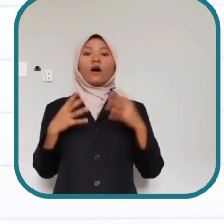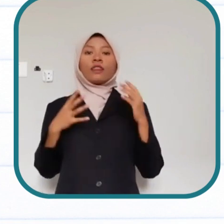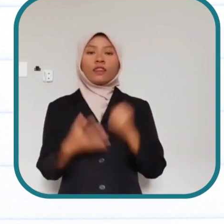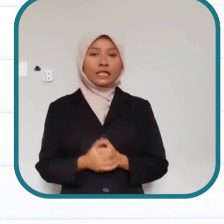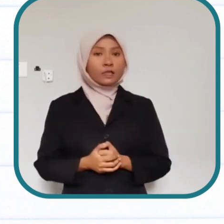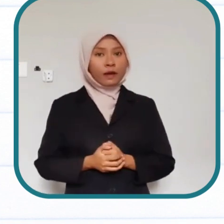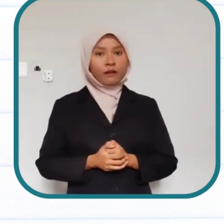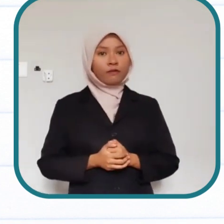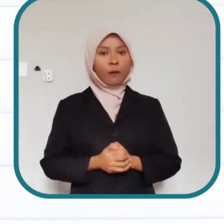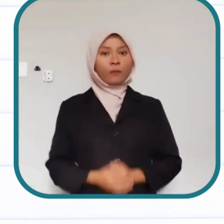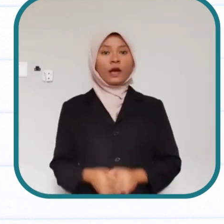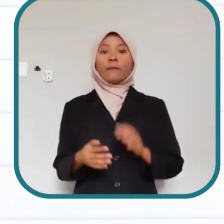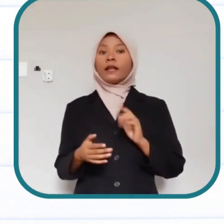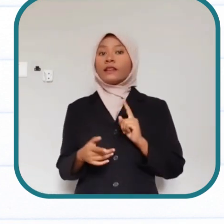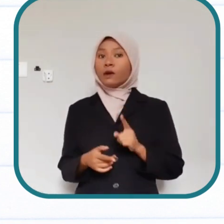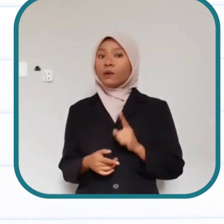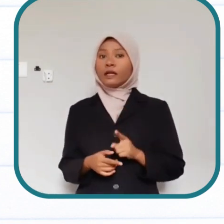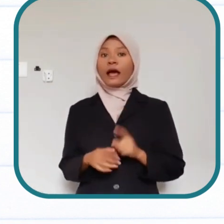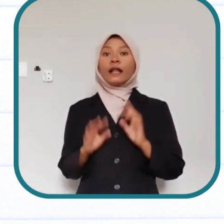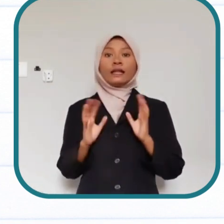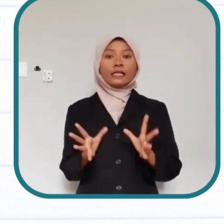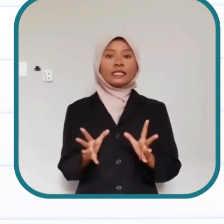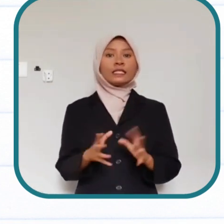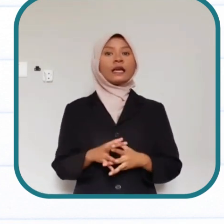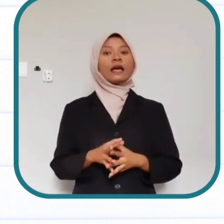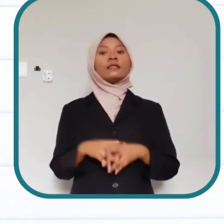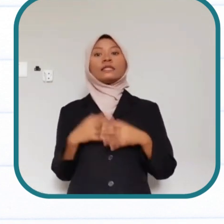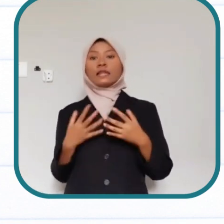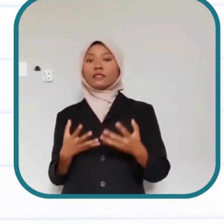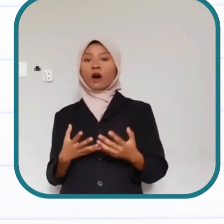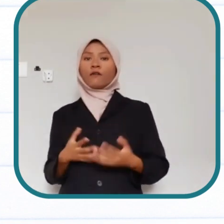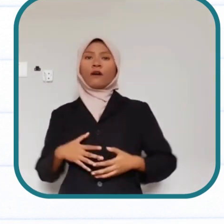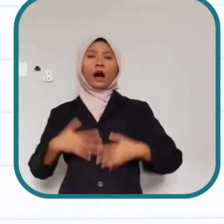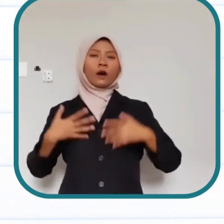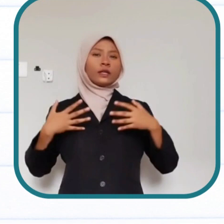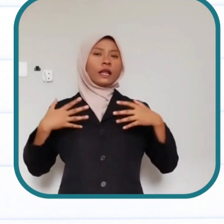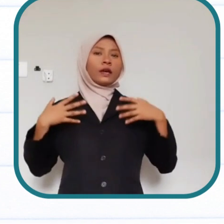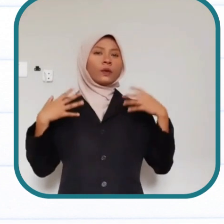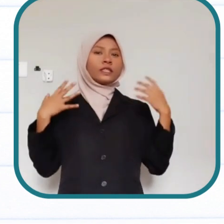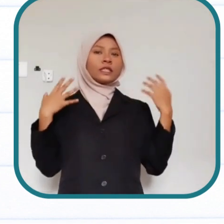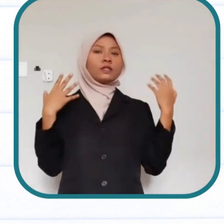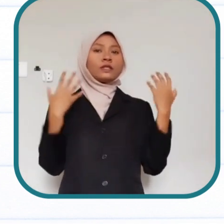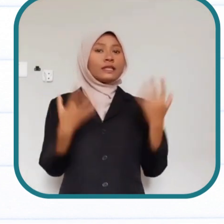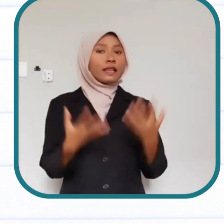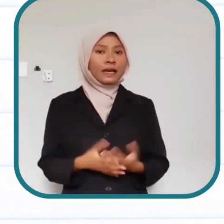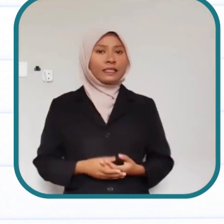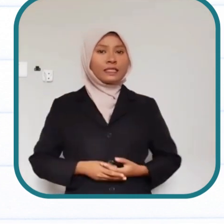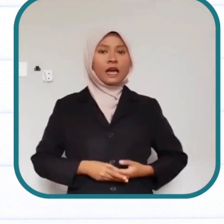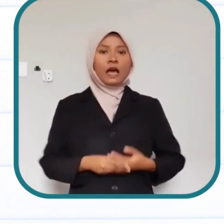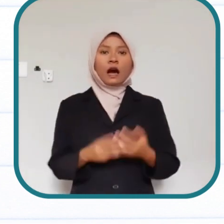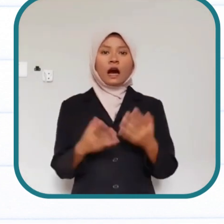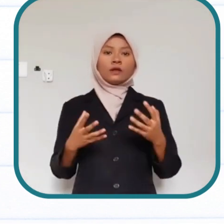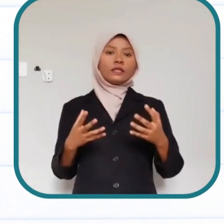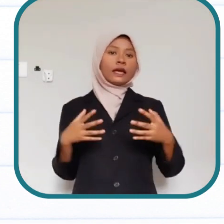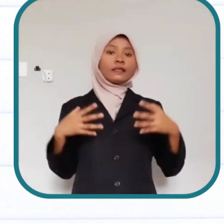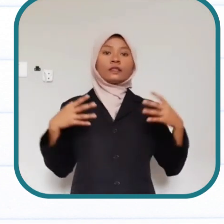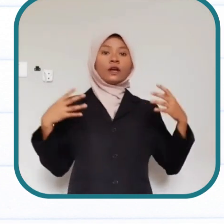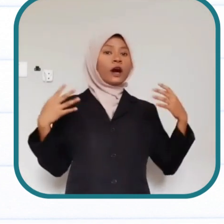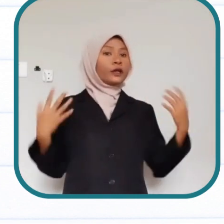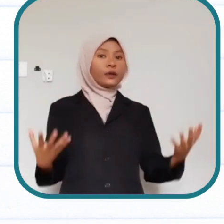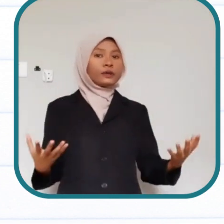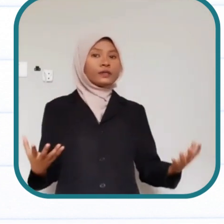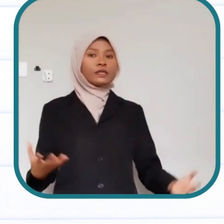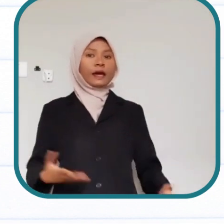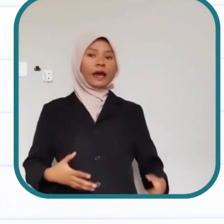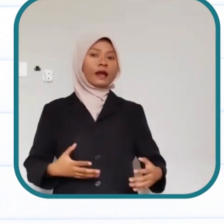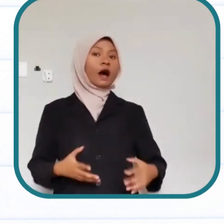said on this platform, but they will at least get a sense of how the language is utilized, how the